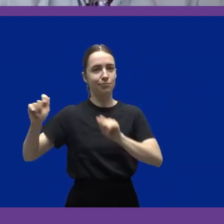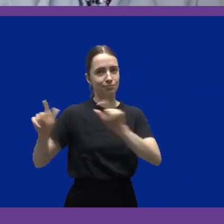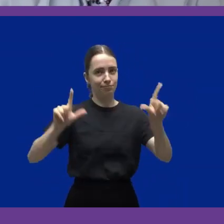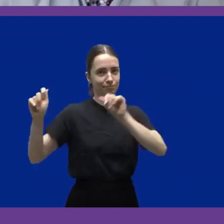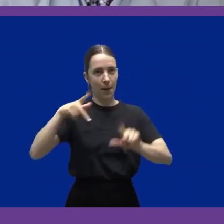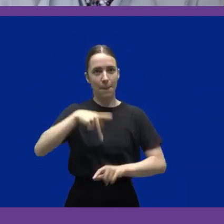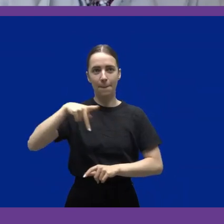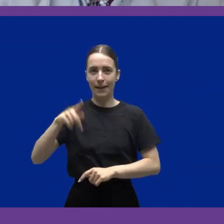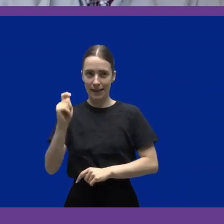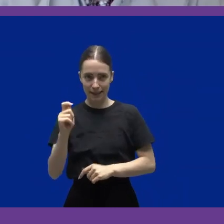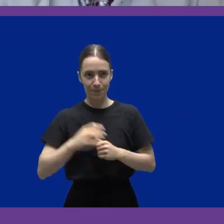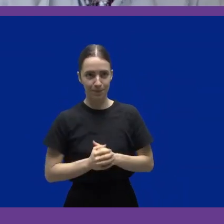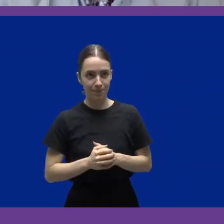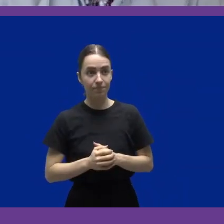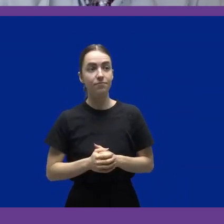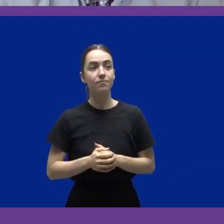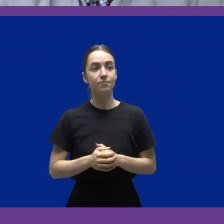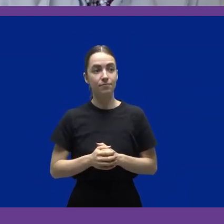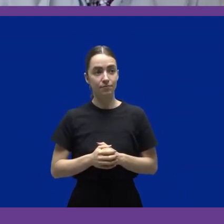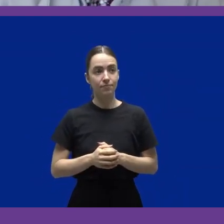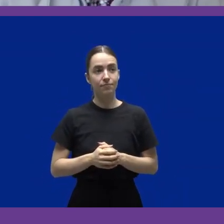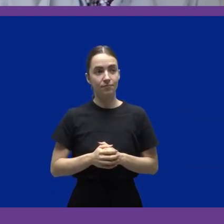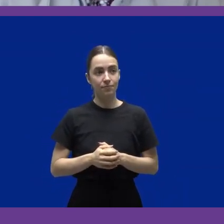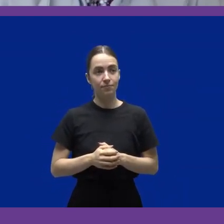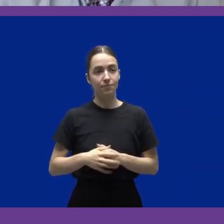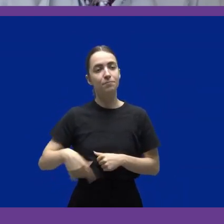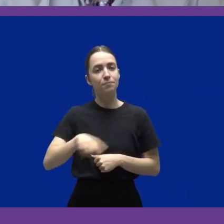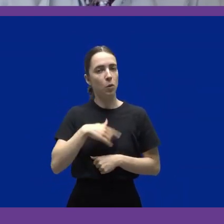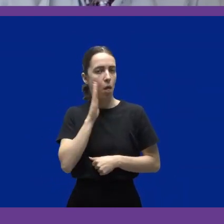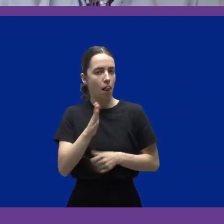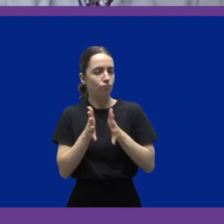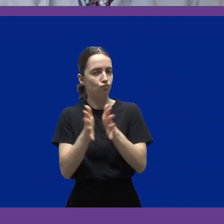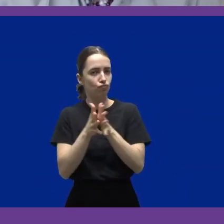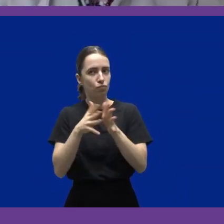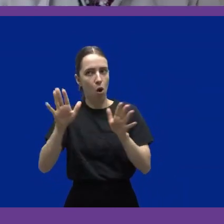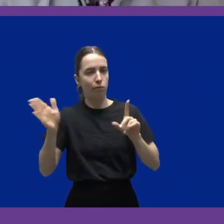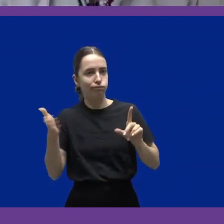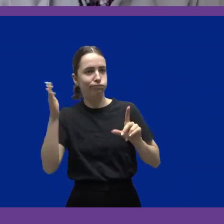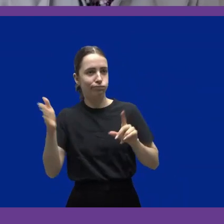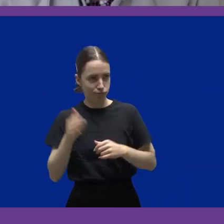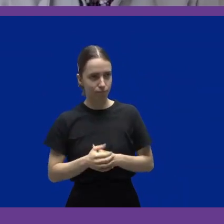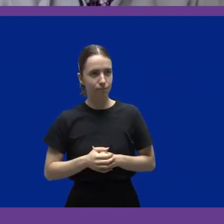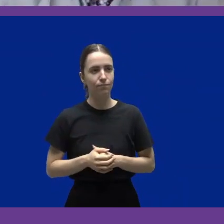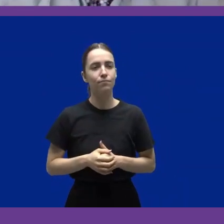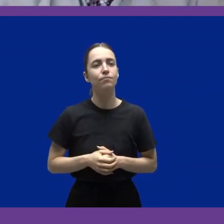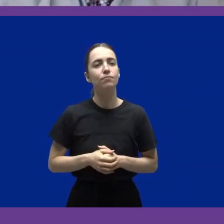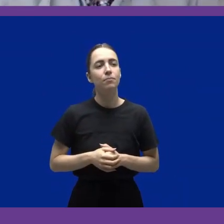We will have a general presentation on the Accessibility Act with some considerations. We will then